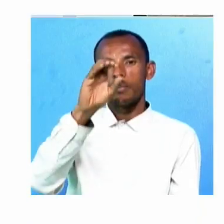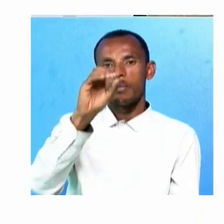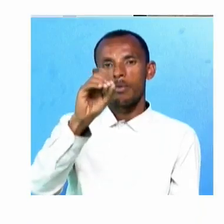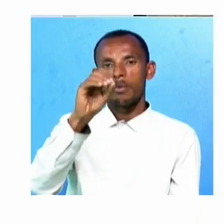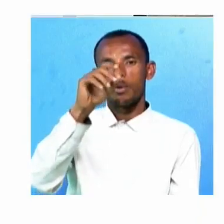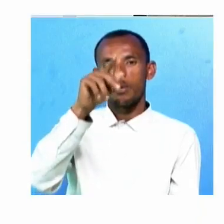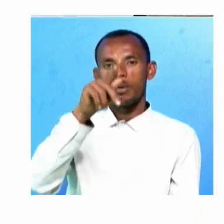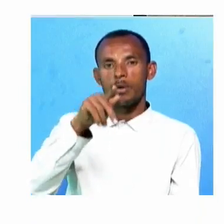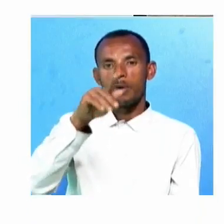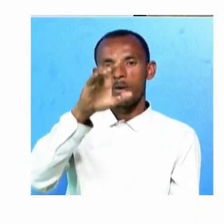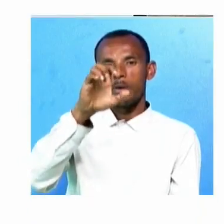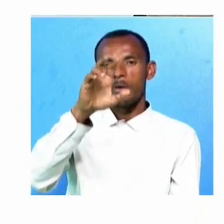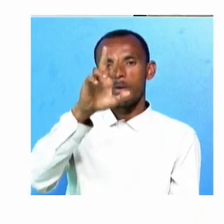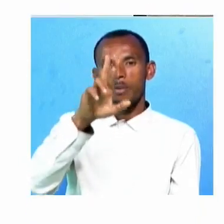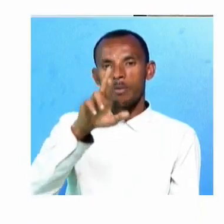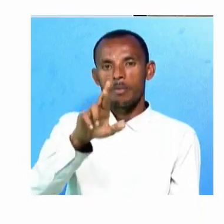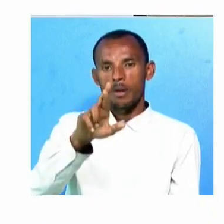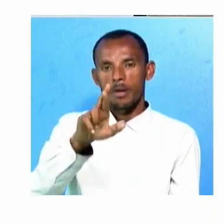subset.